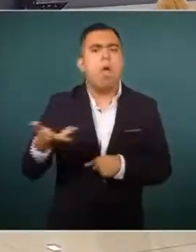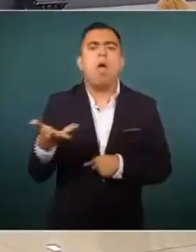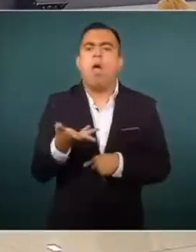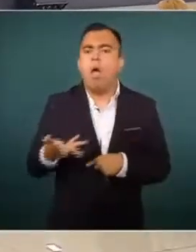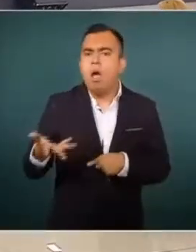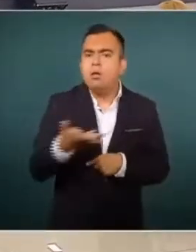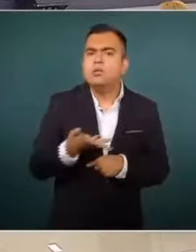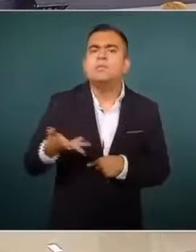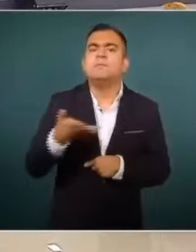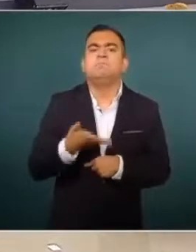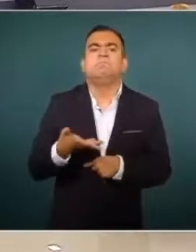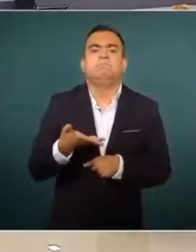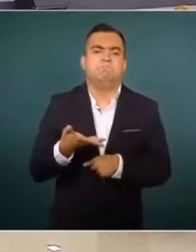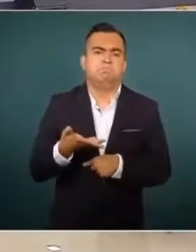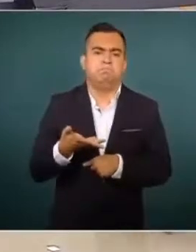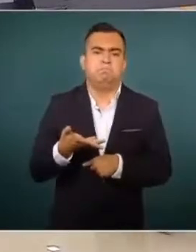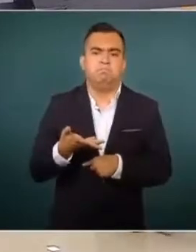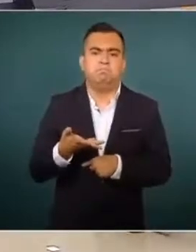todas las